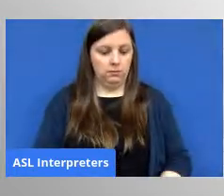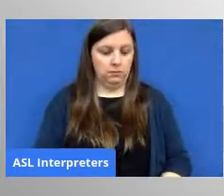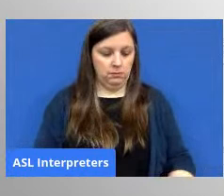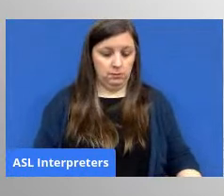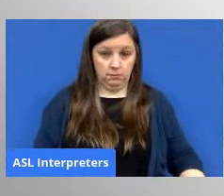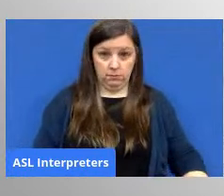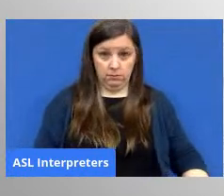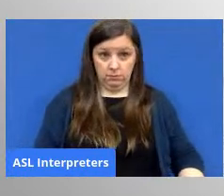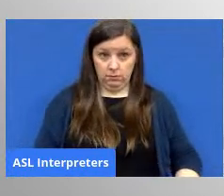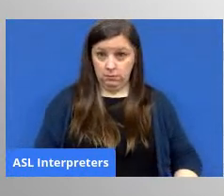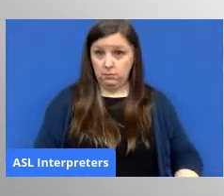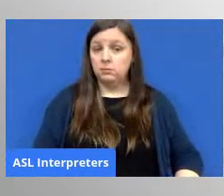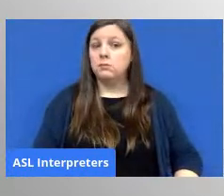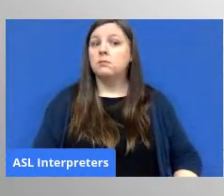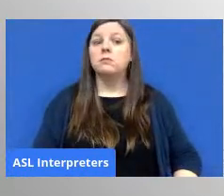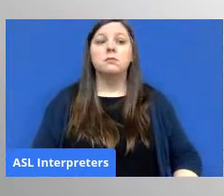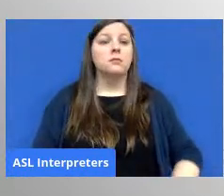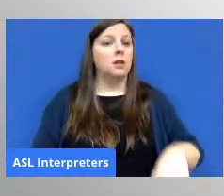I'll second.